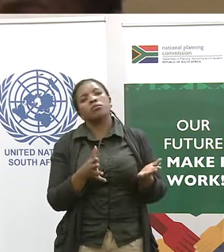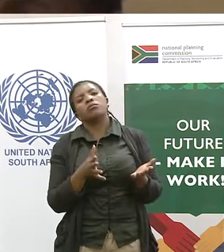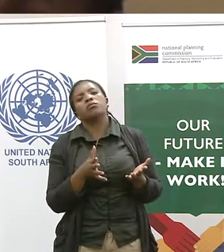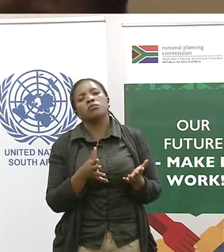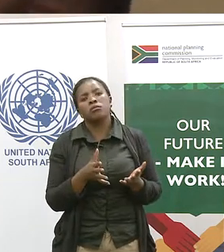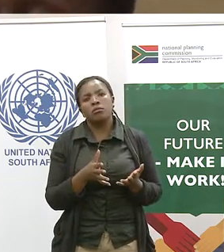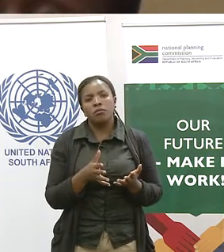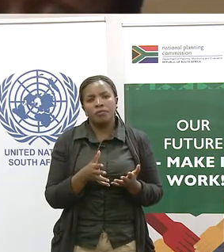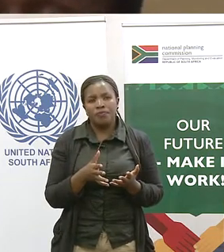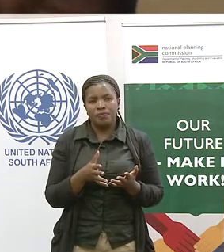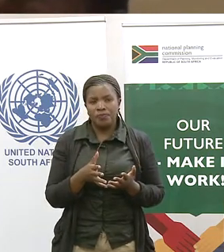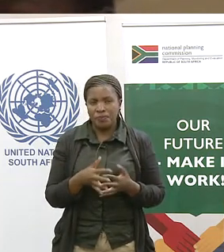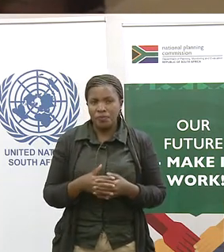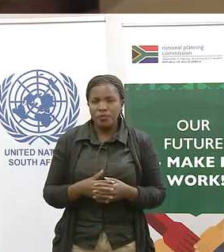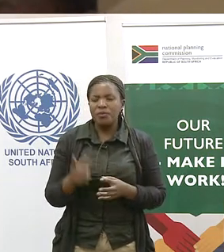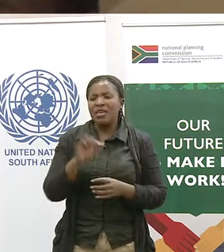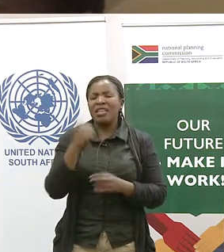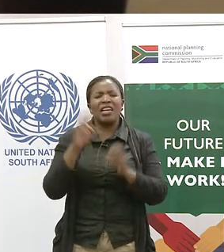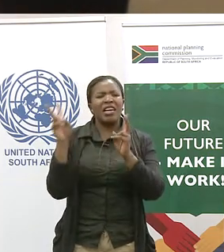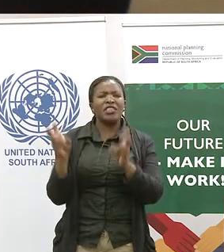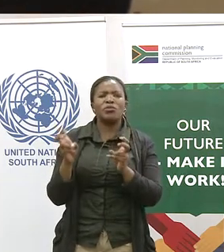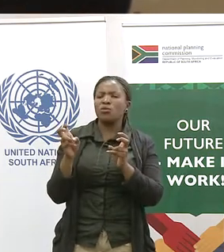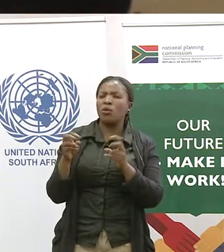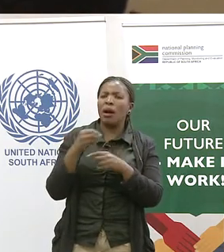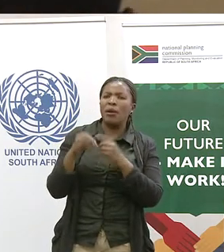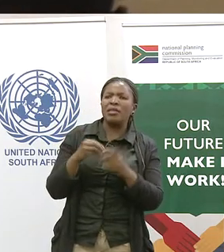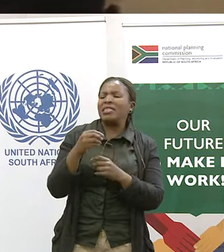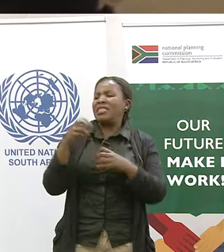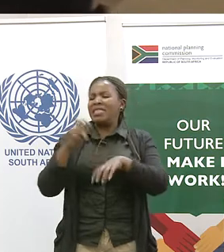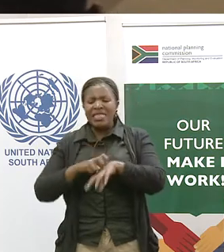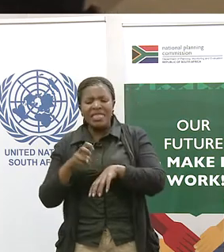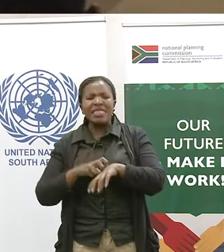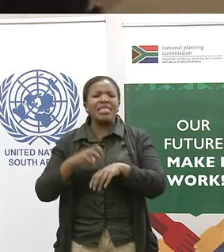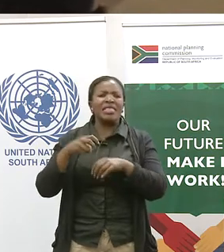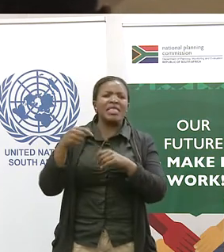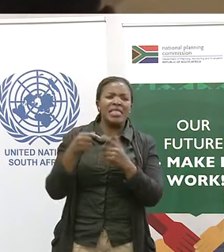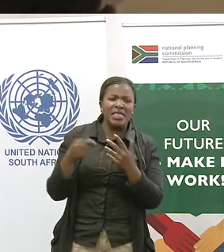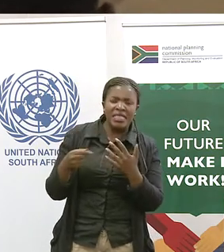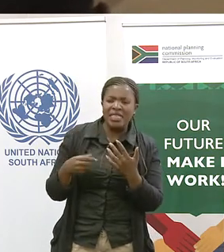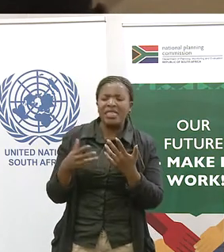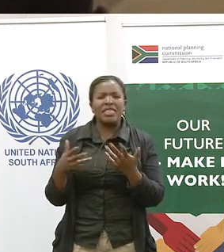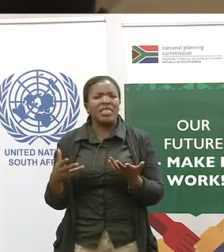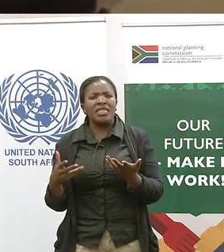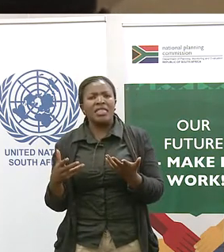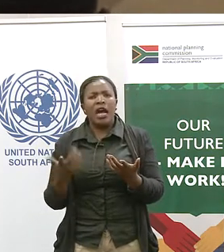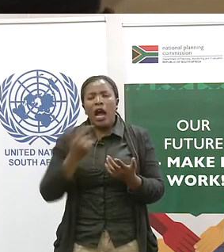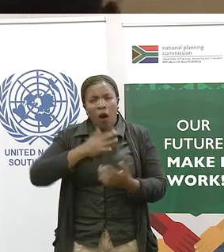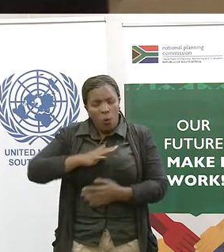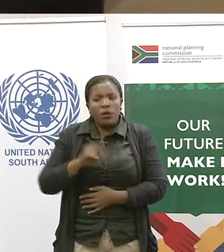issue for me. I just want reflections on how to practicalize what you call,